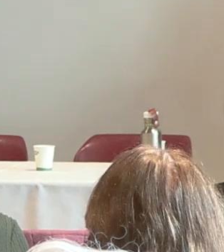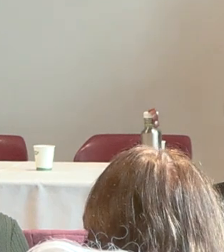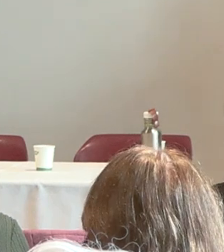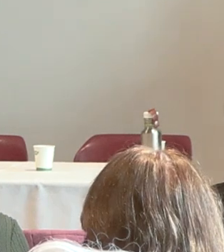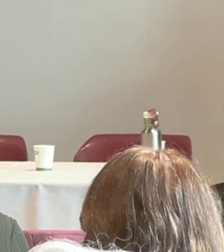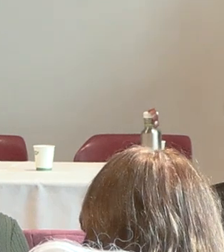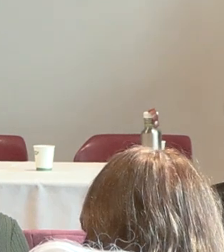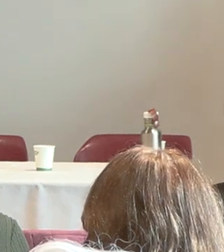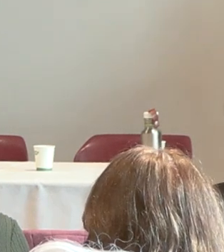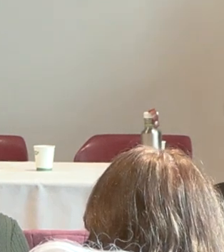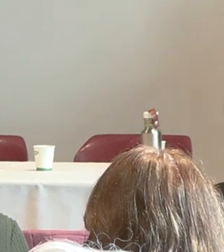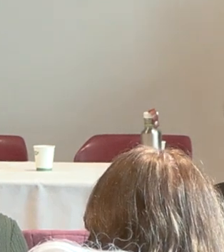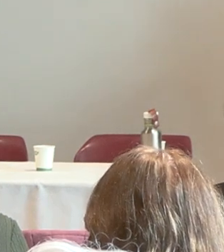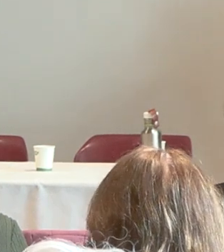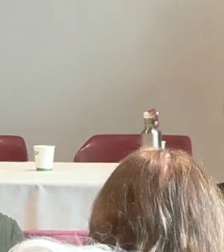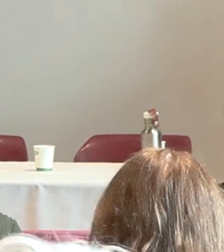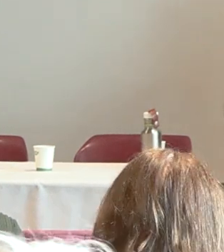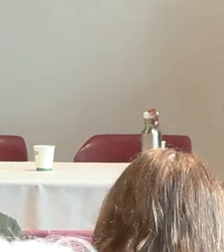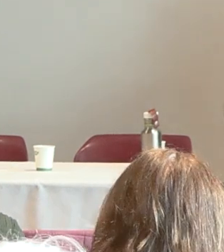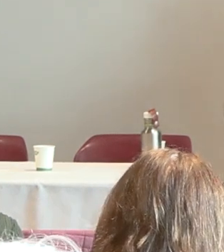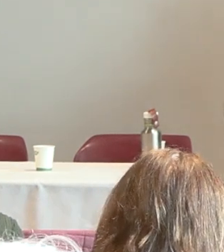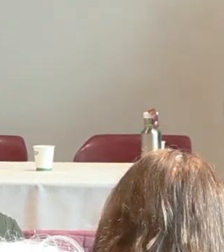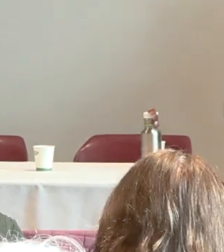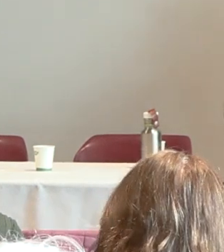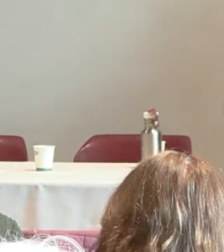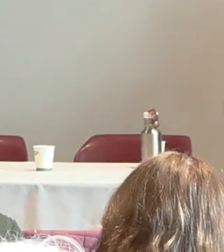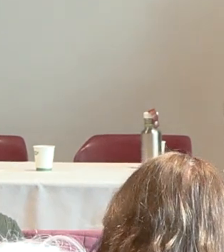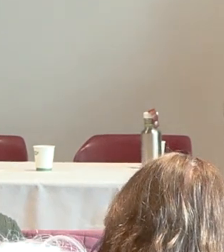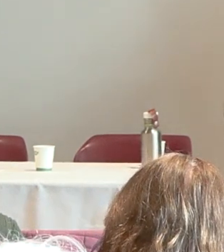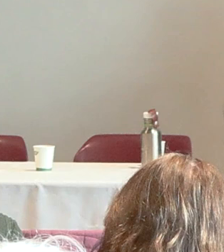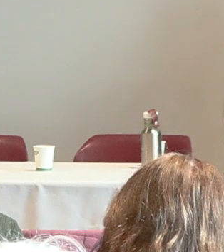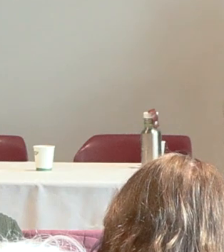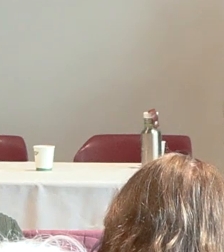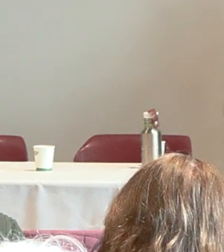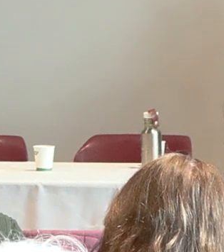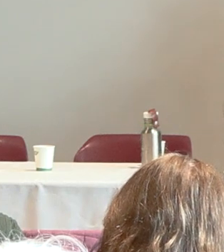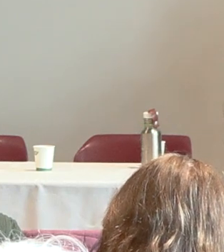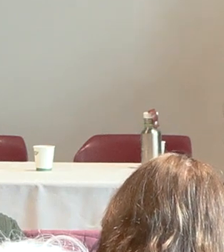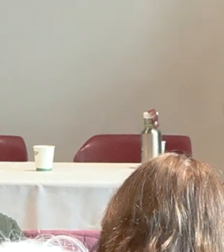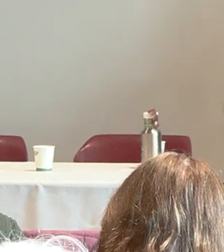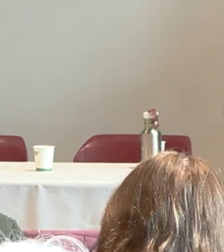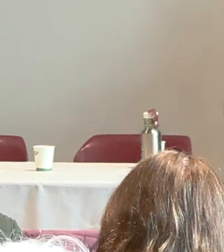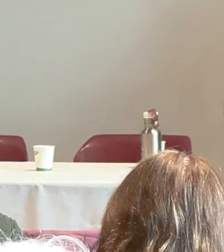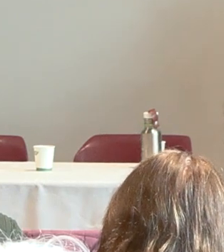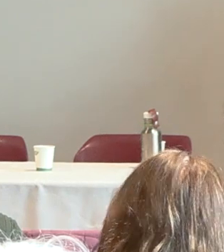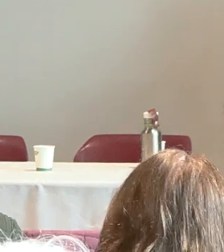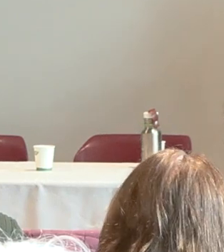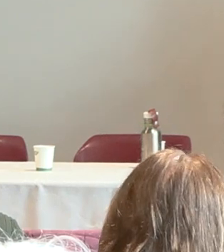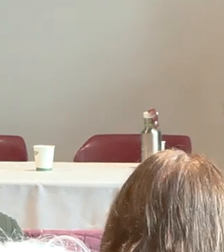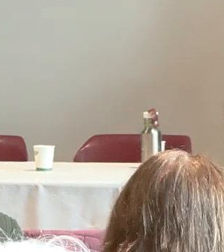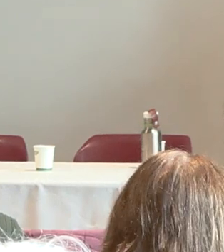Ms. Magazine and Art New England. Her professional interests also include public health, arts,